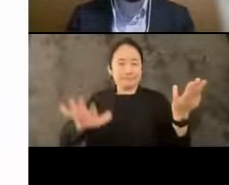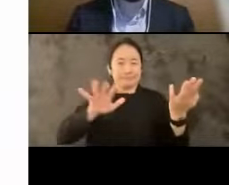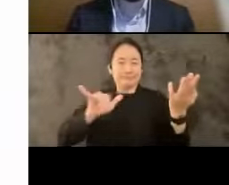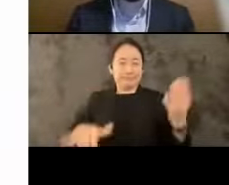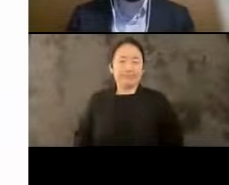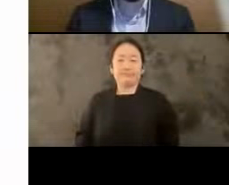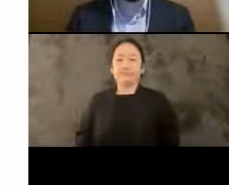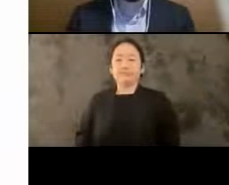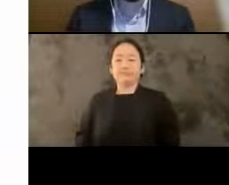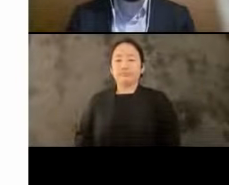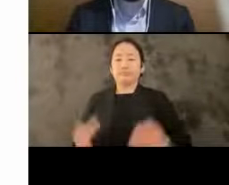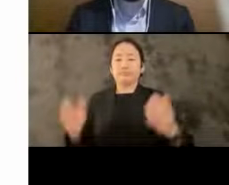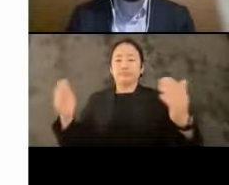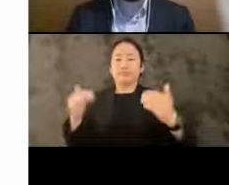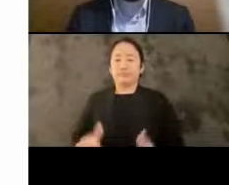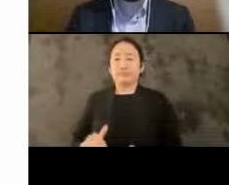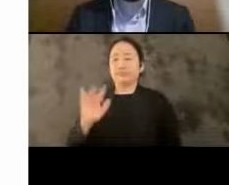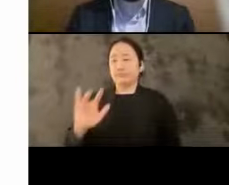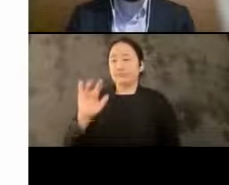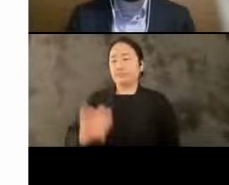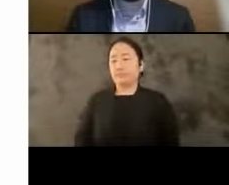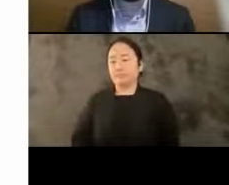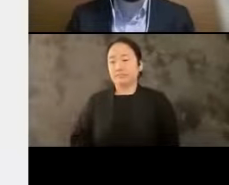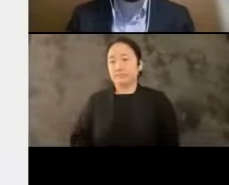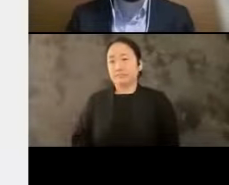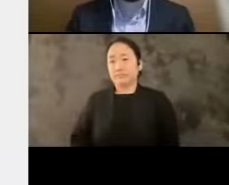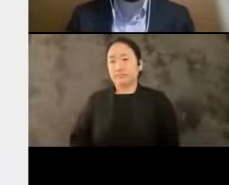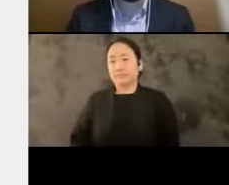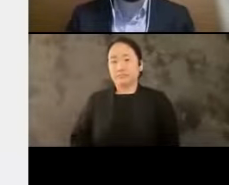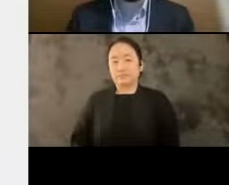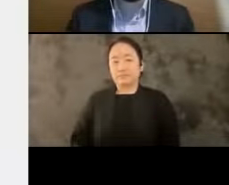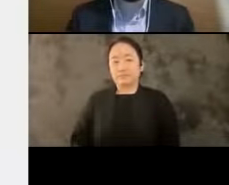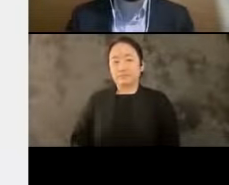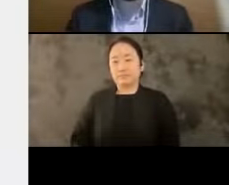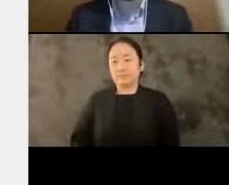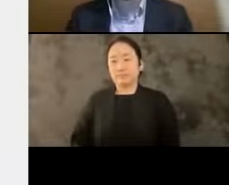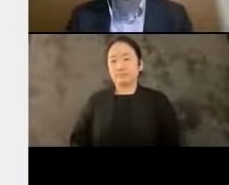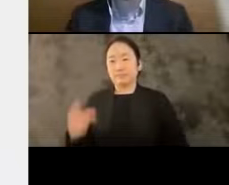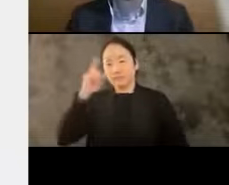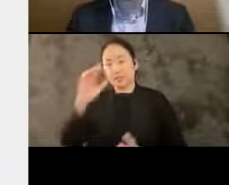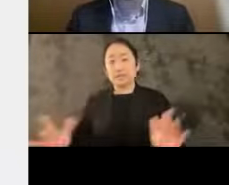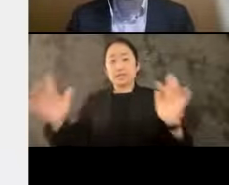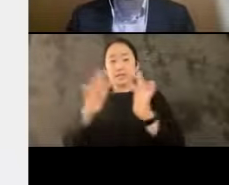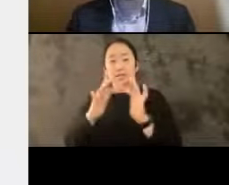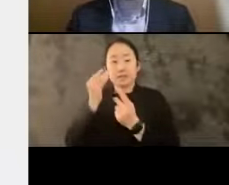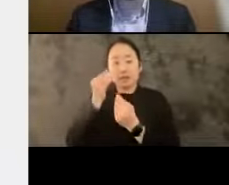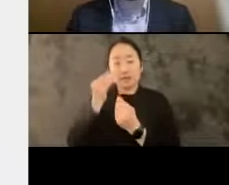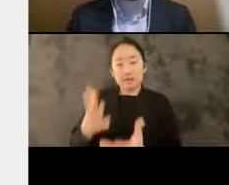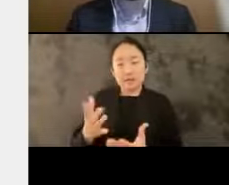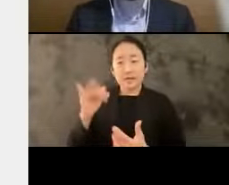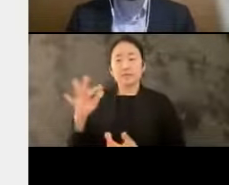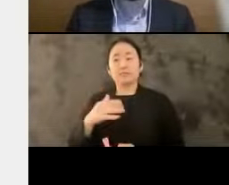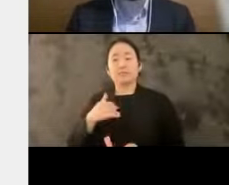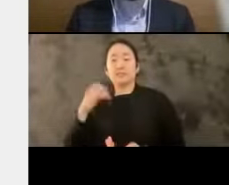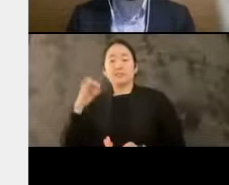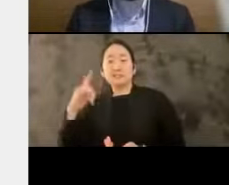So next Yeah. slide. I think then it's just our contact information. If you wanted to jot down our email